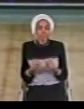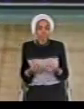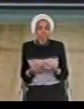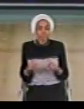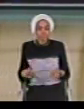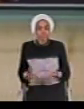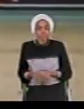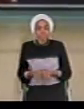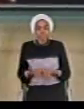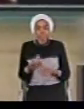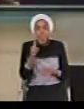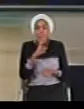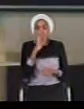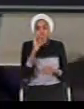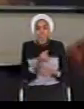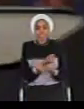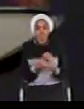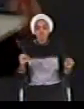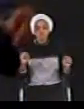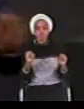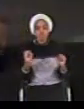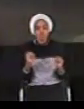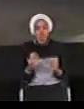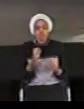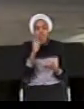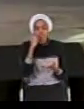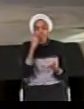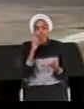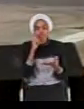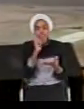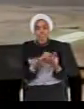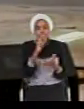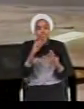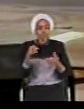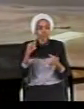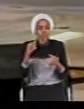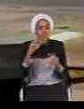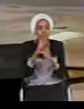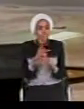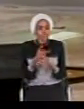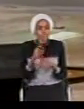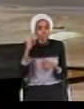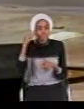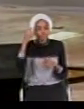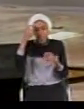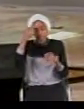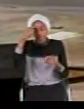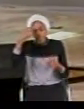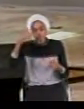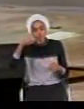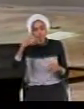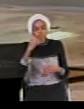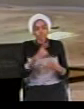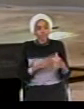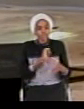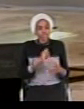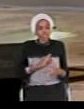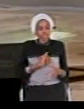ye are saved, if ye keep in memory what I preached unto